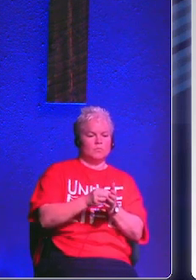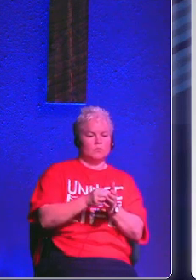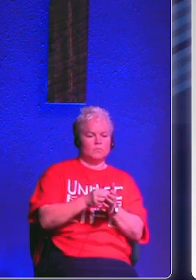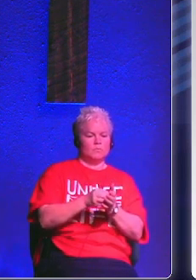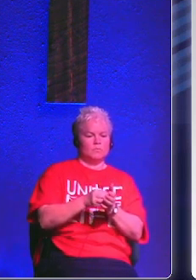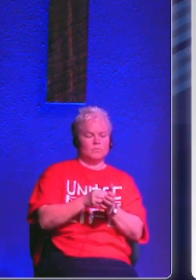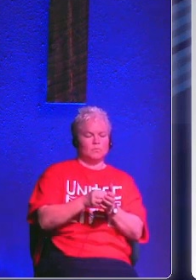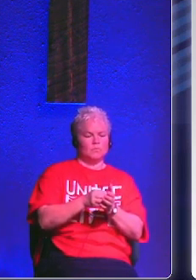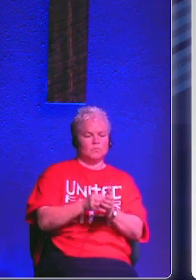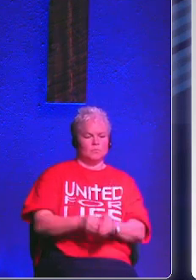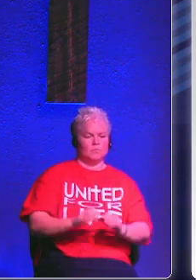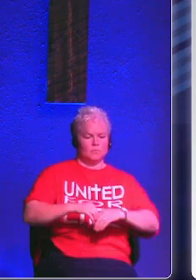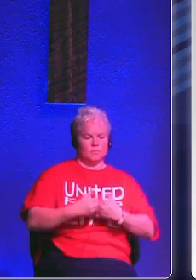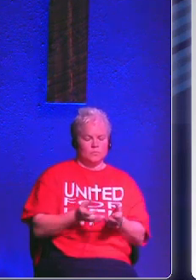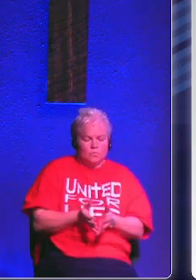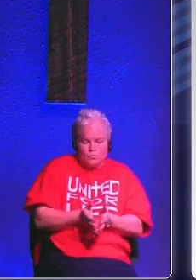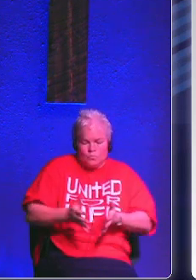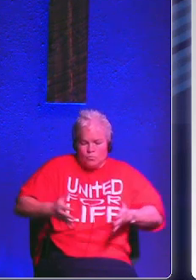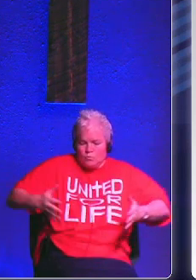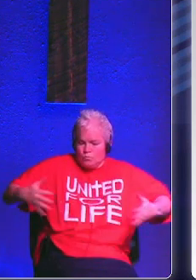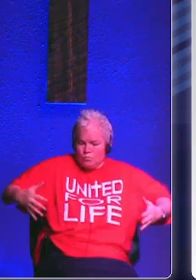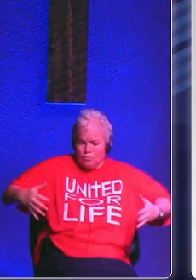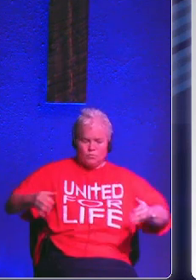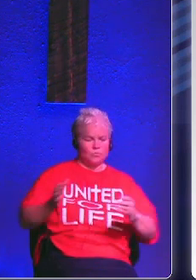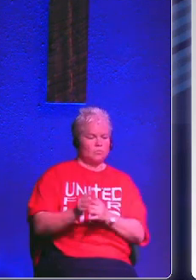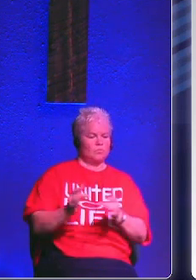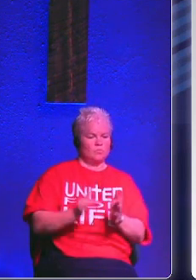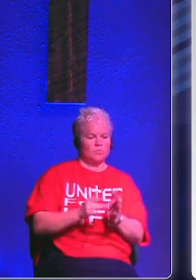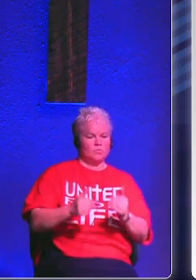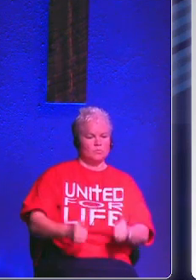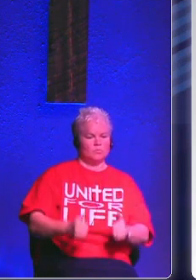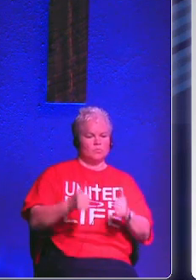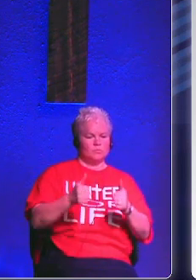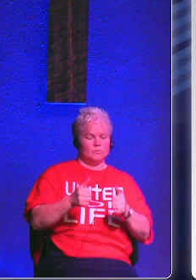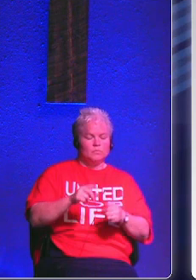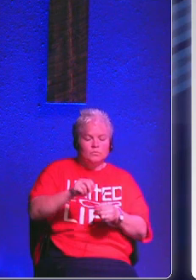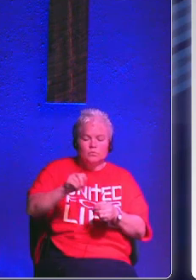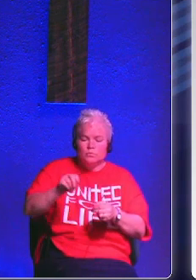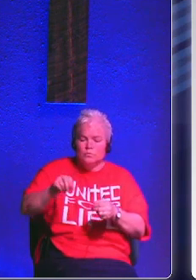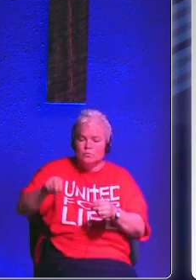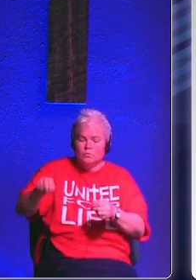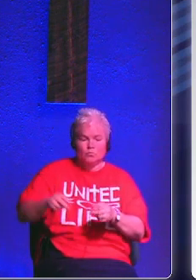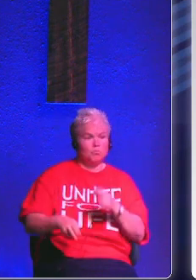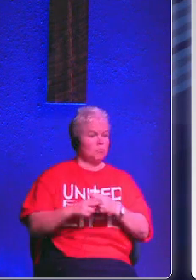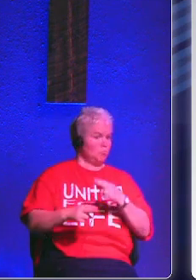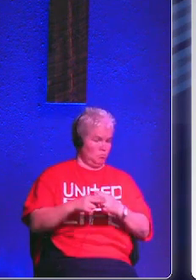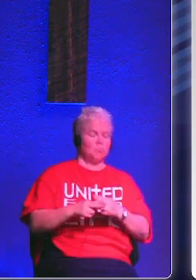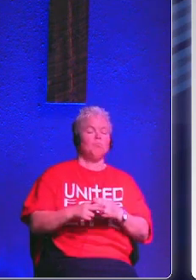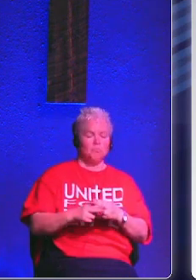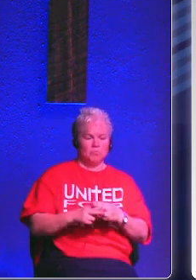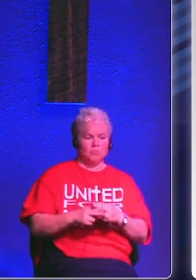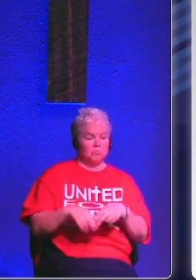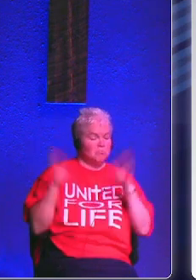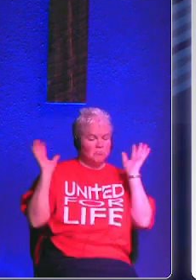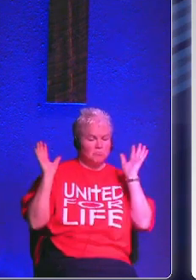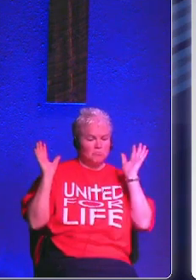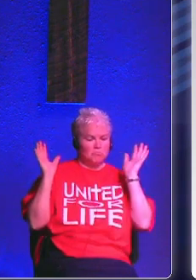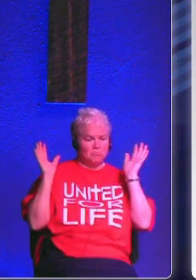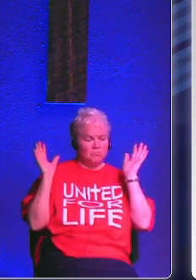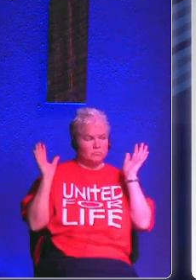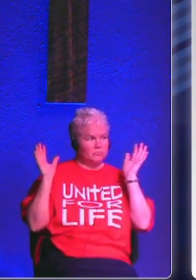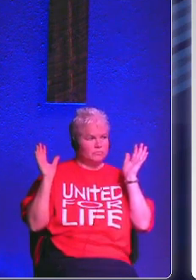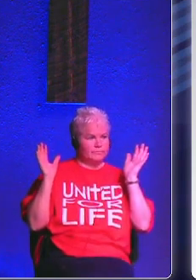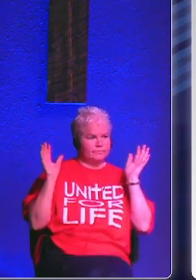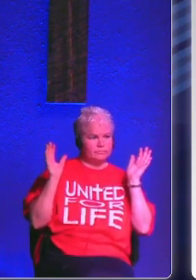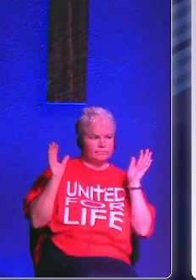realize how big of a thing that is that Jesus has done in our life. So you just write on there, you can put your name on it, or you don't have